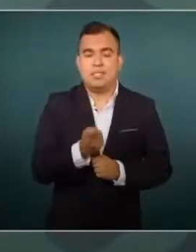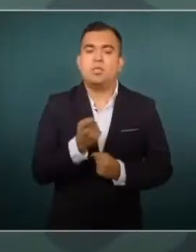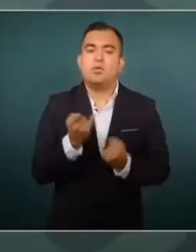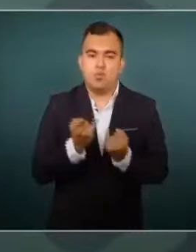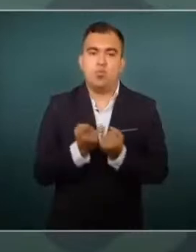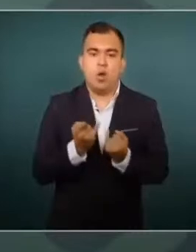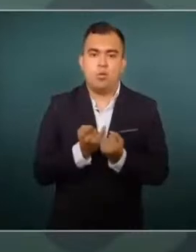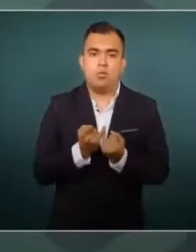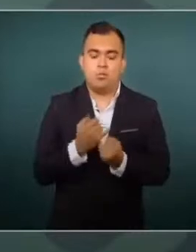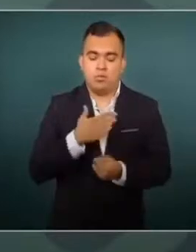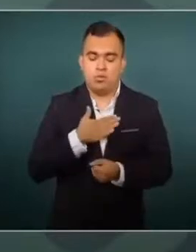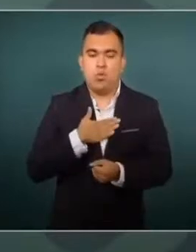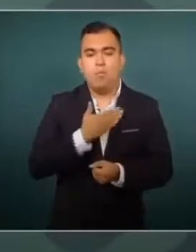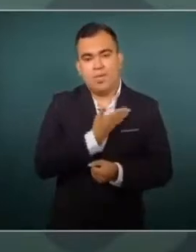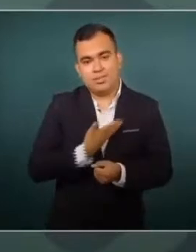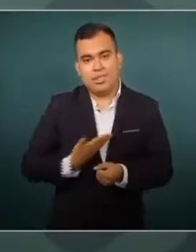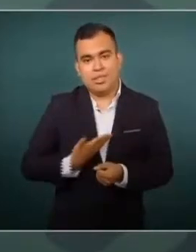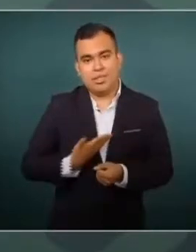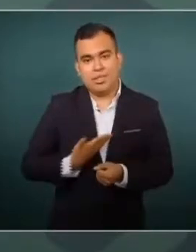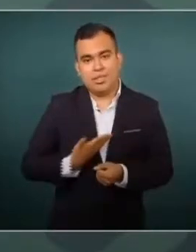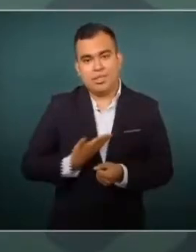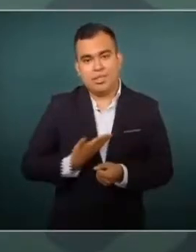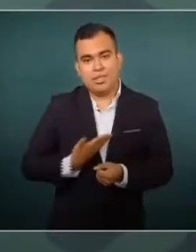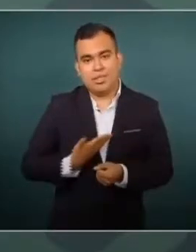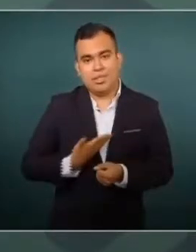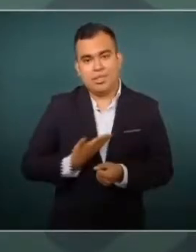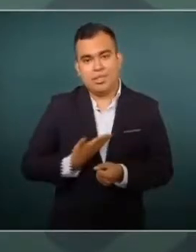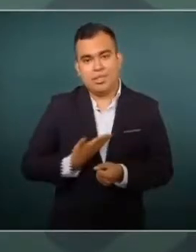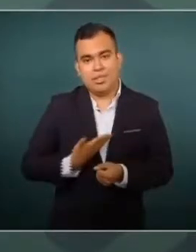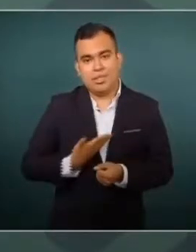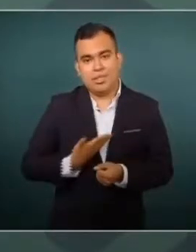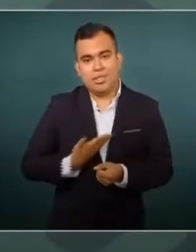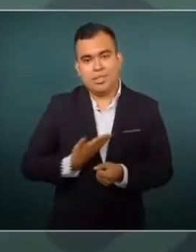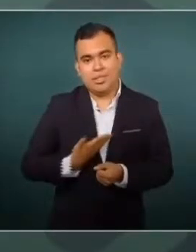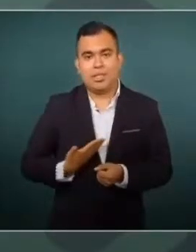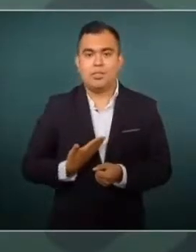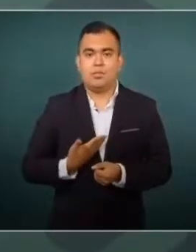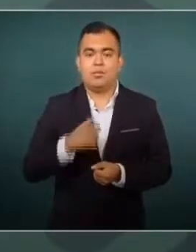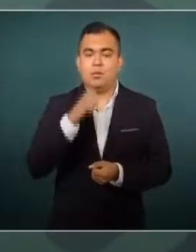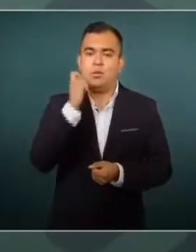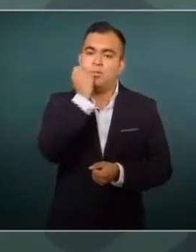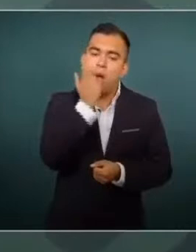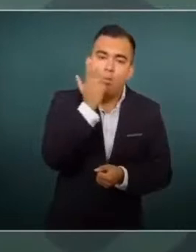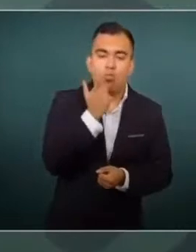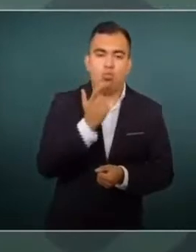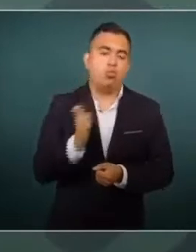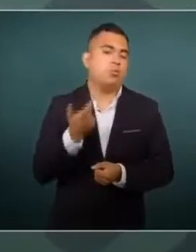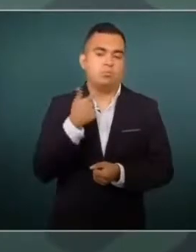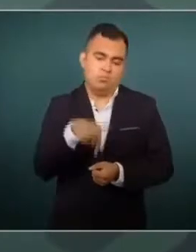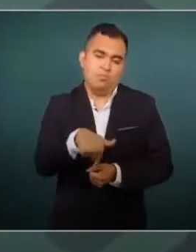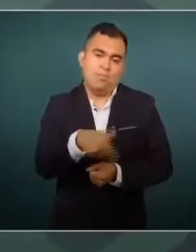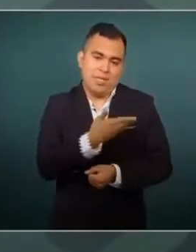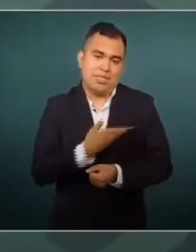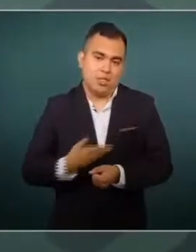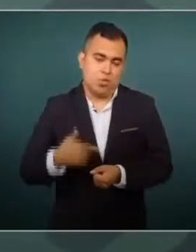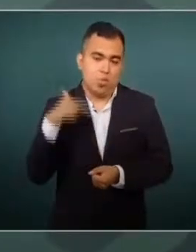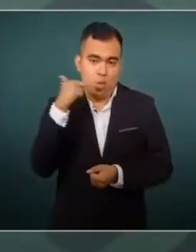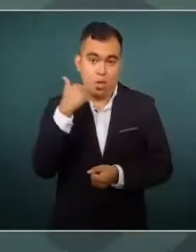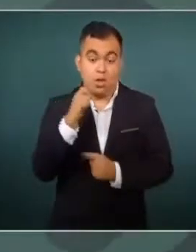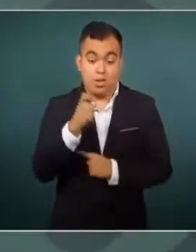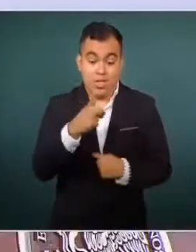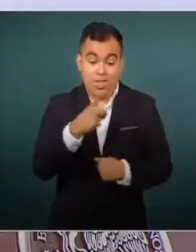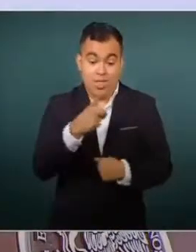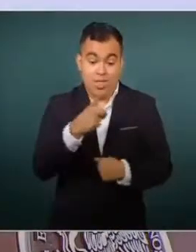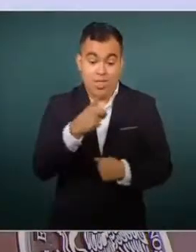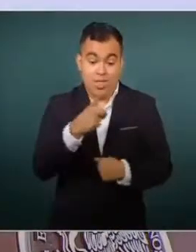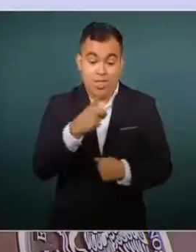governor de Tlajomulco, como presidente de Guadalajara, and also as the president of Guadalajara, que la deuda puede ser un instrumento